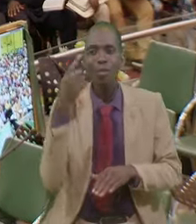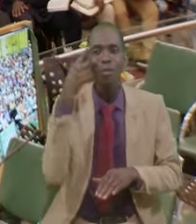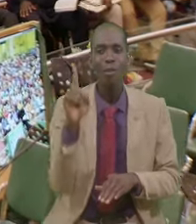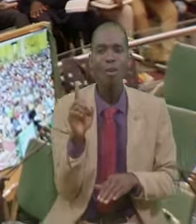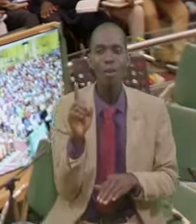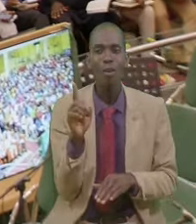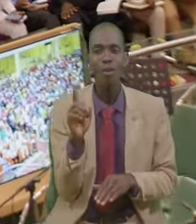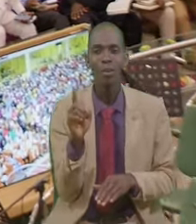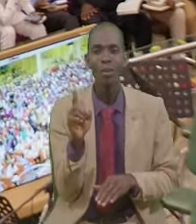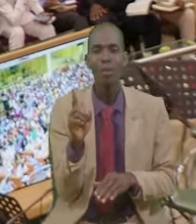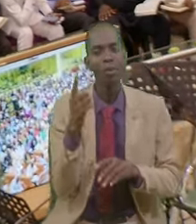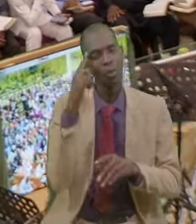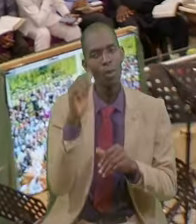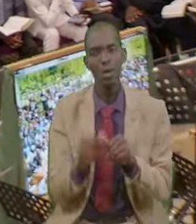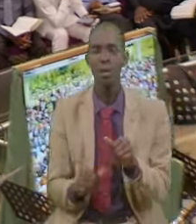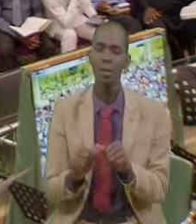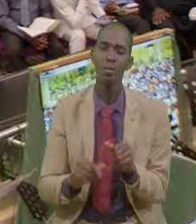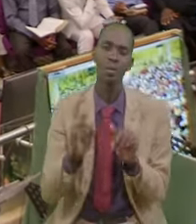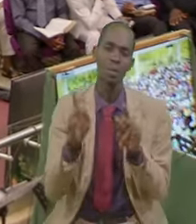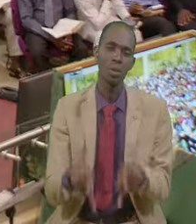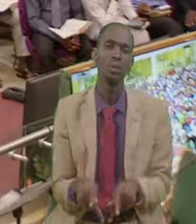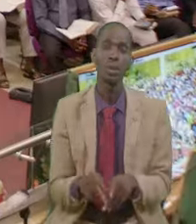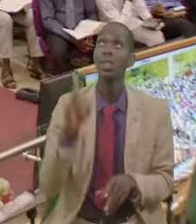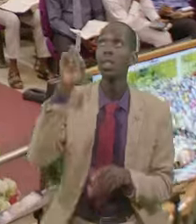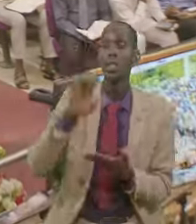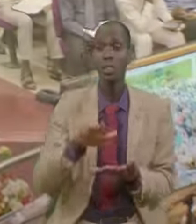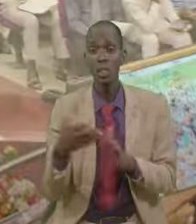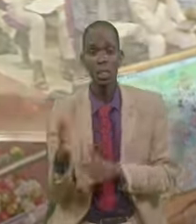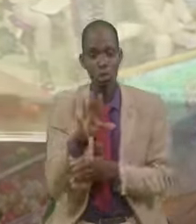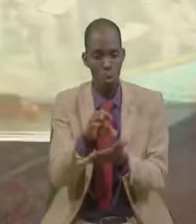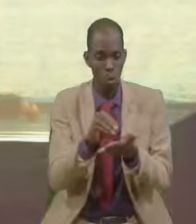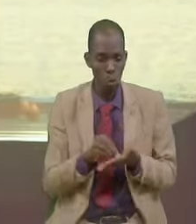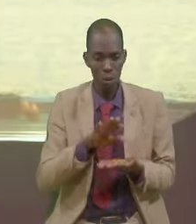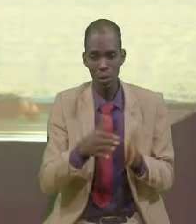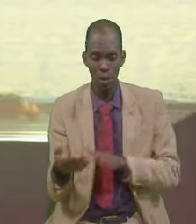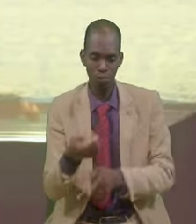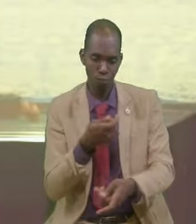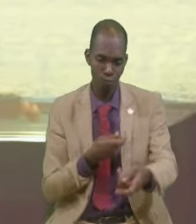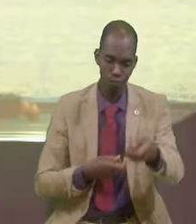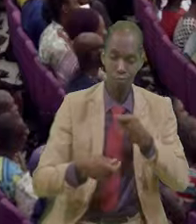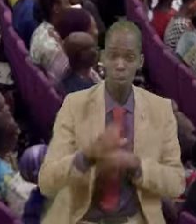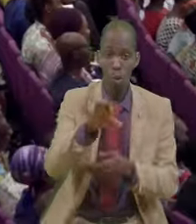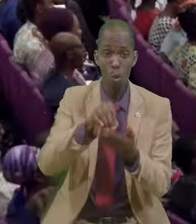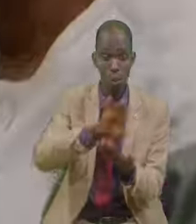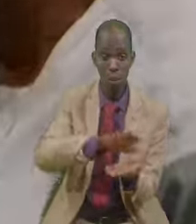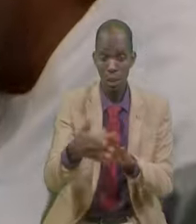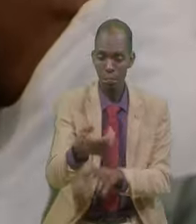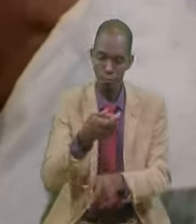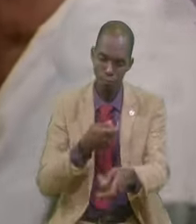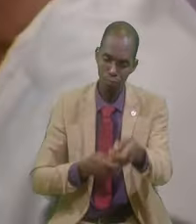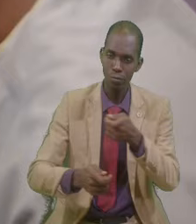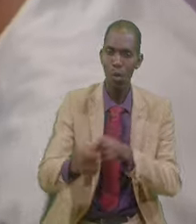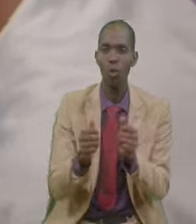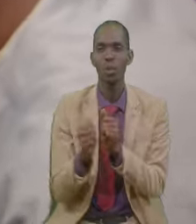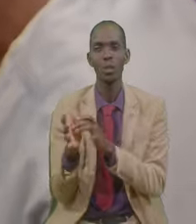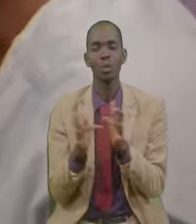death. For every man, he died your death. I said, he died your death.